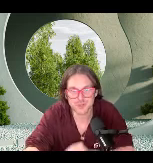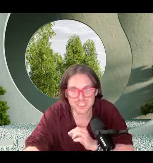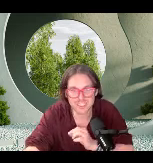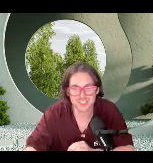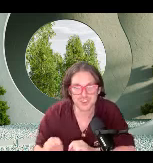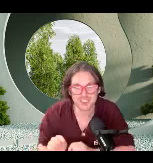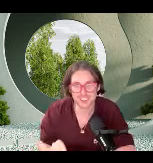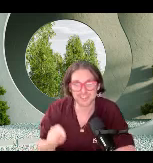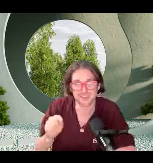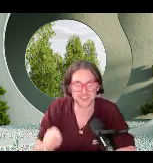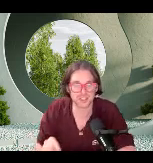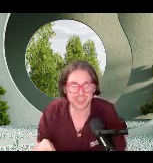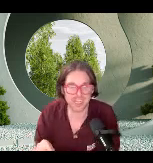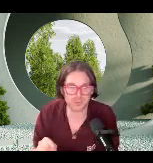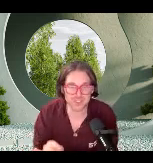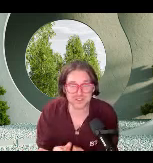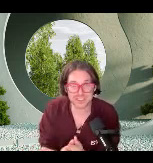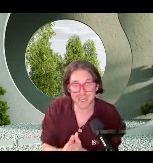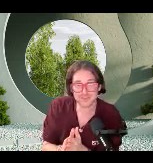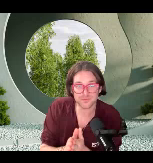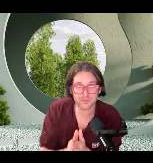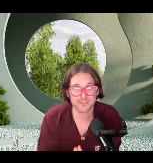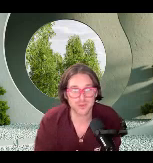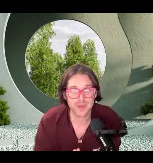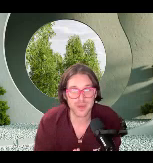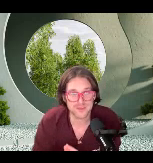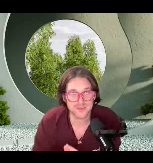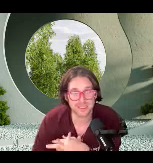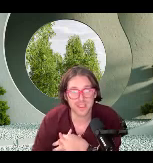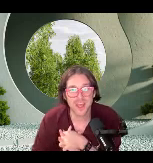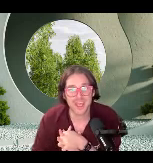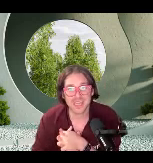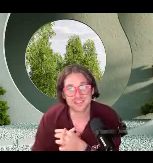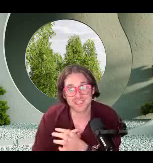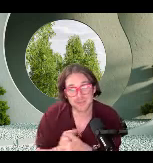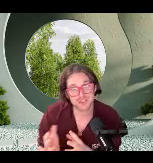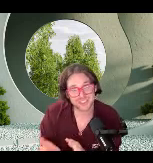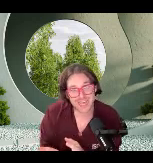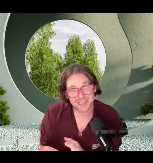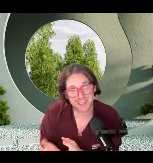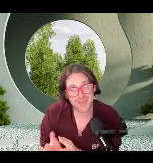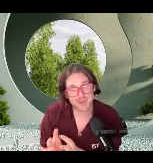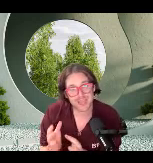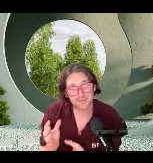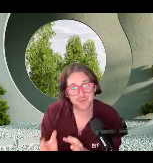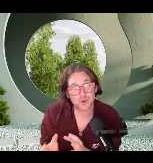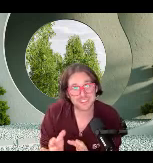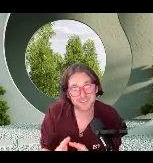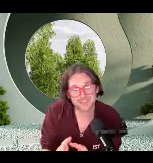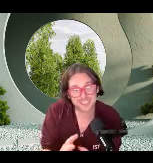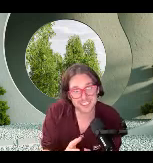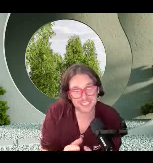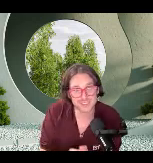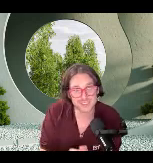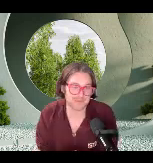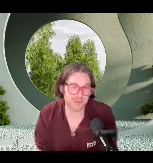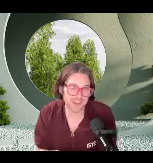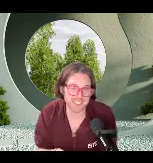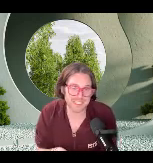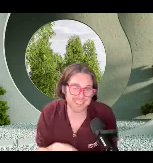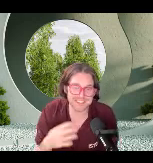and preserving traditional keys to learning. And what you see on front of you on the screen is an image of a lock. And then we have four